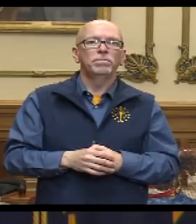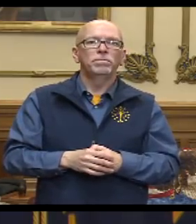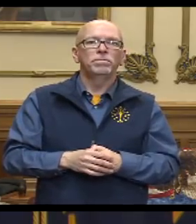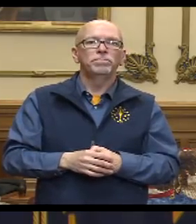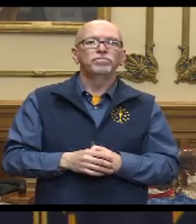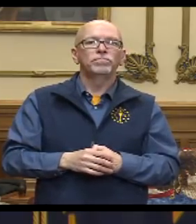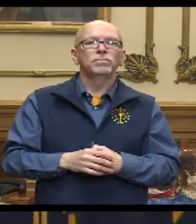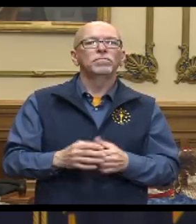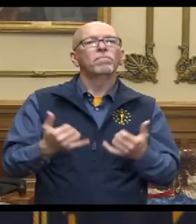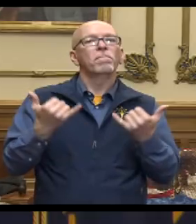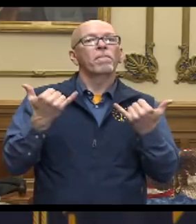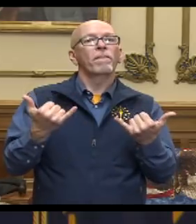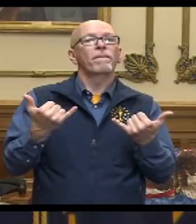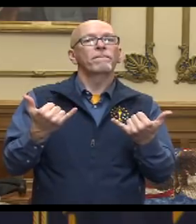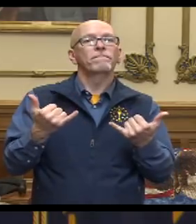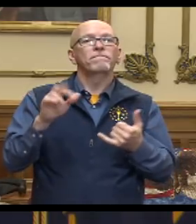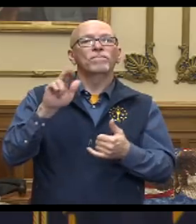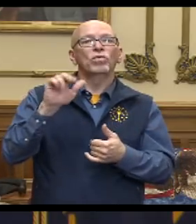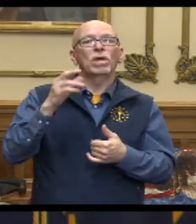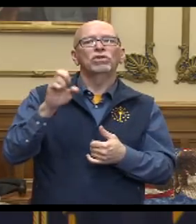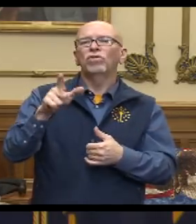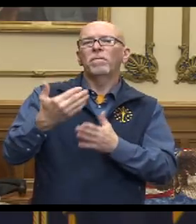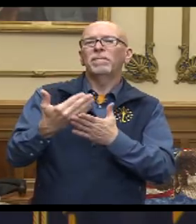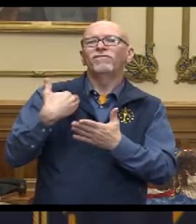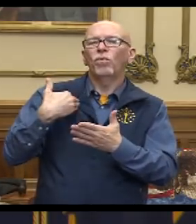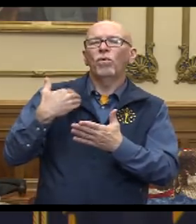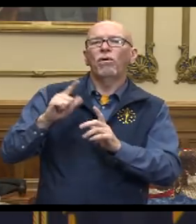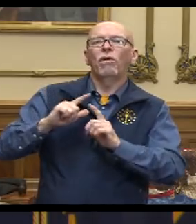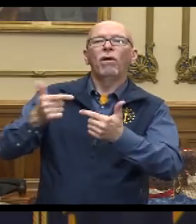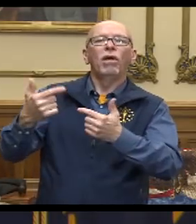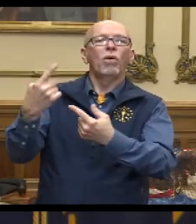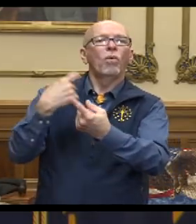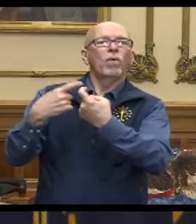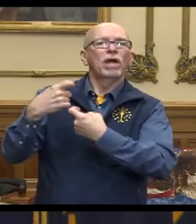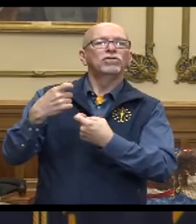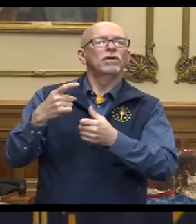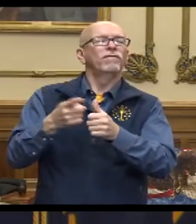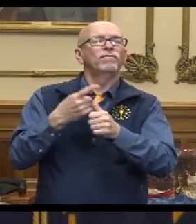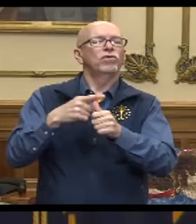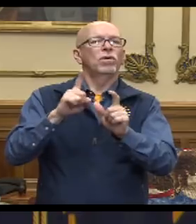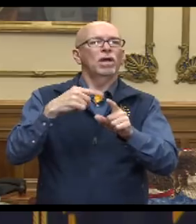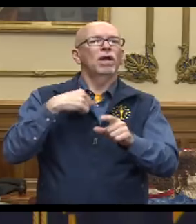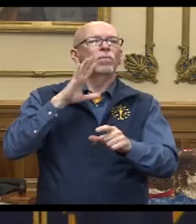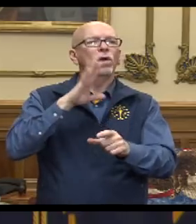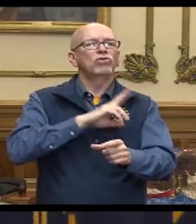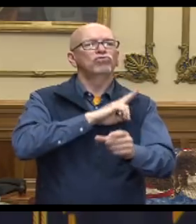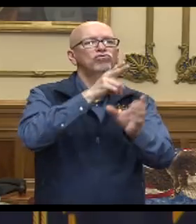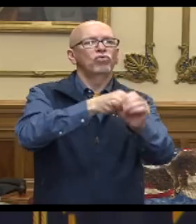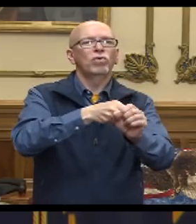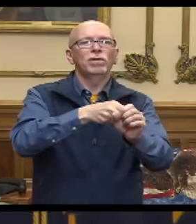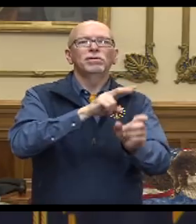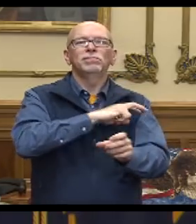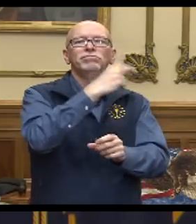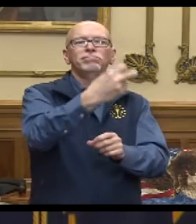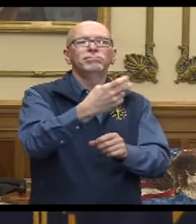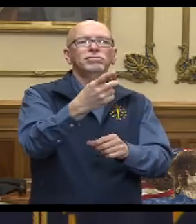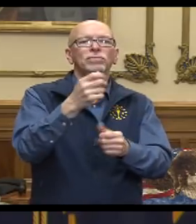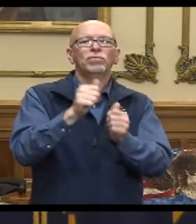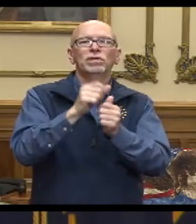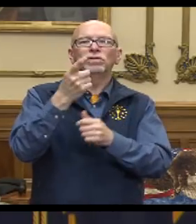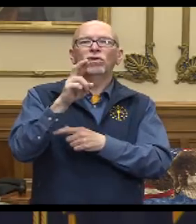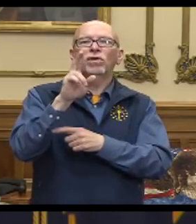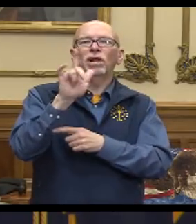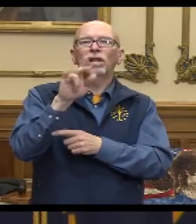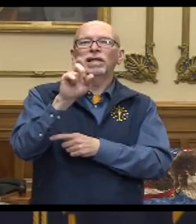And now, Rachel, before we get to the Q&A, I did want to say, and I'm going to join Dr.